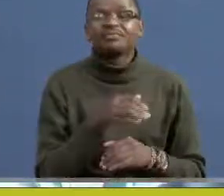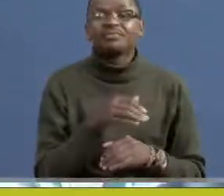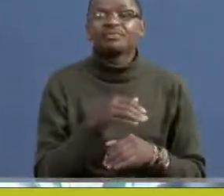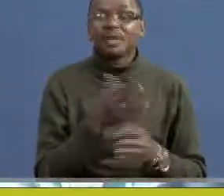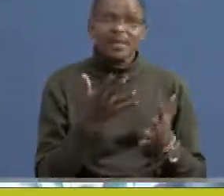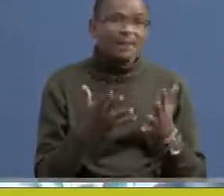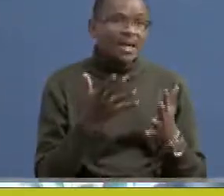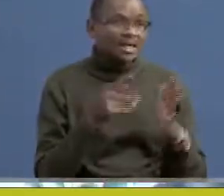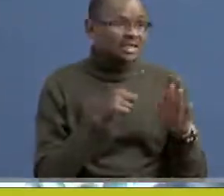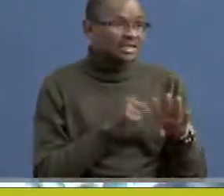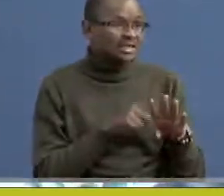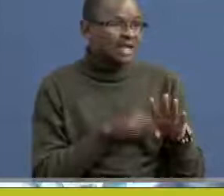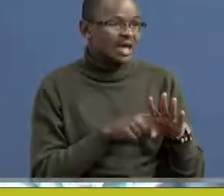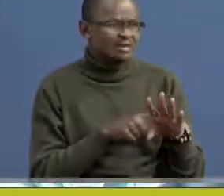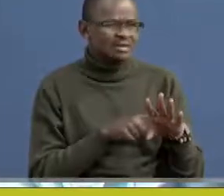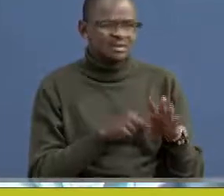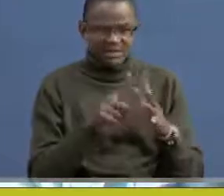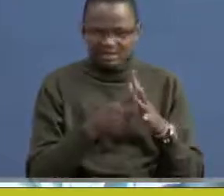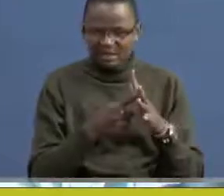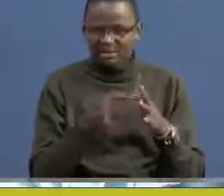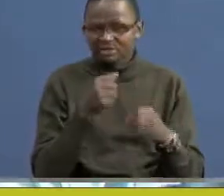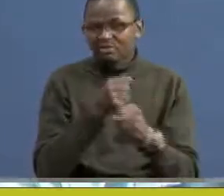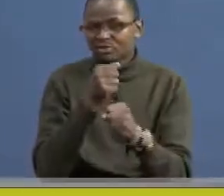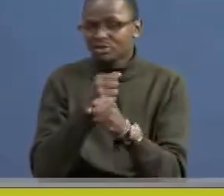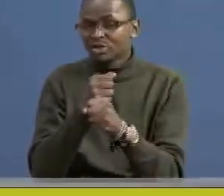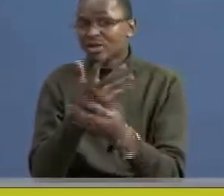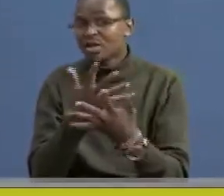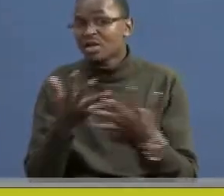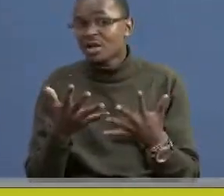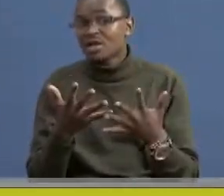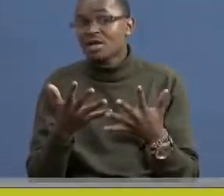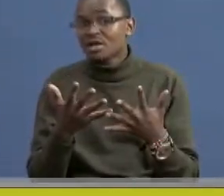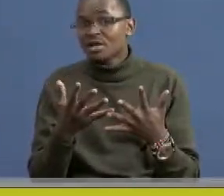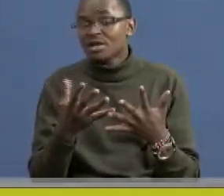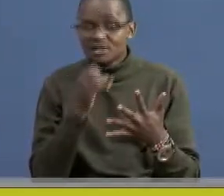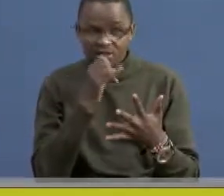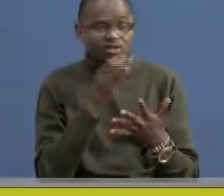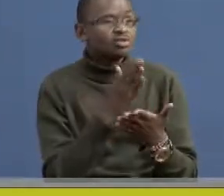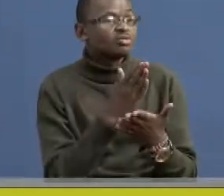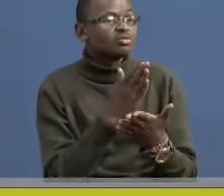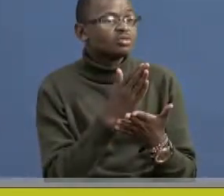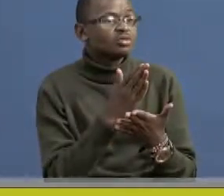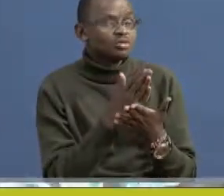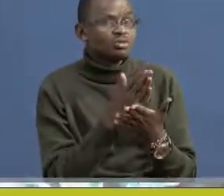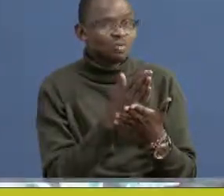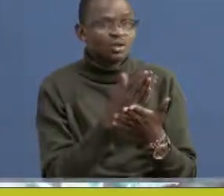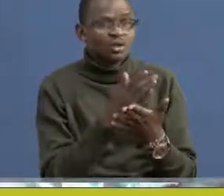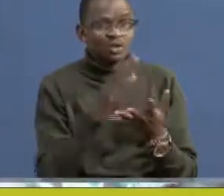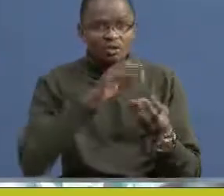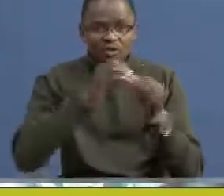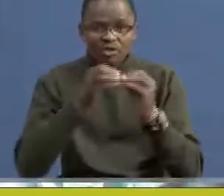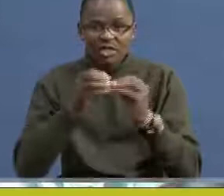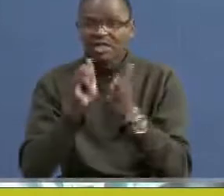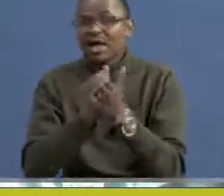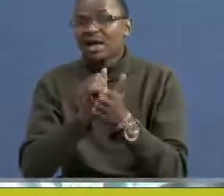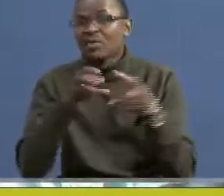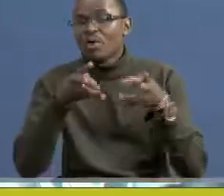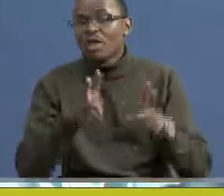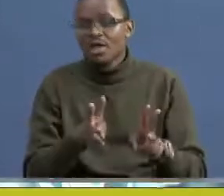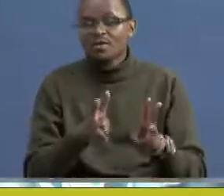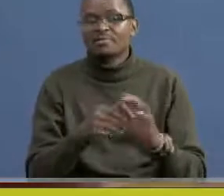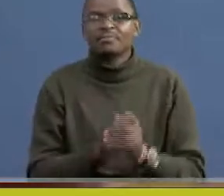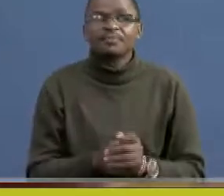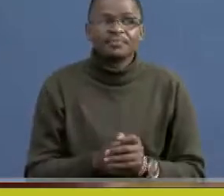maybe it's time to start looking for another way of doing things. And I believe e-cigs has the potential to create that other way.